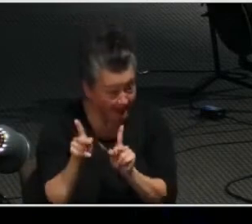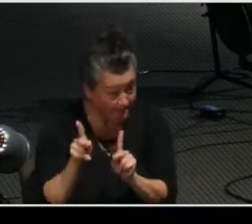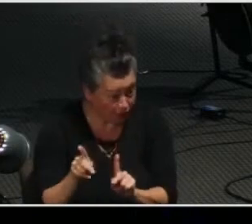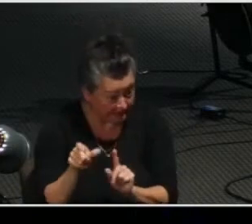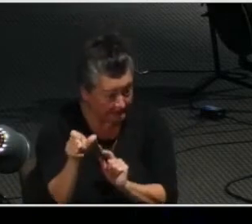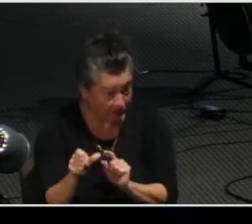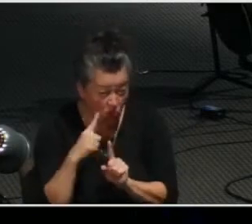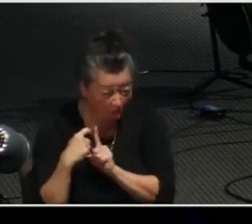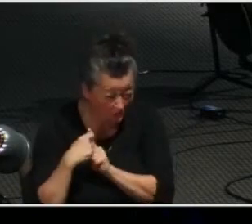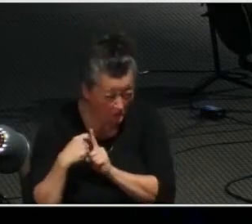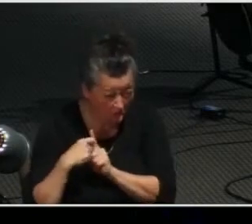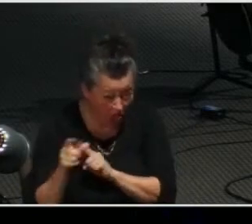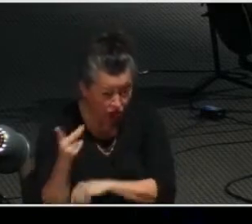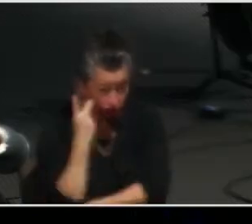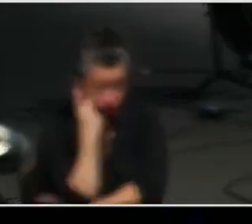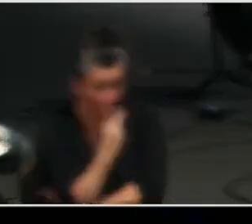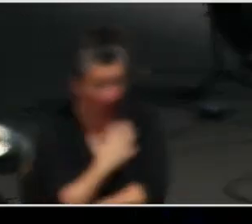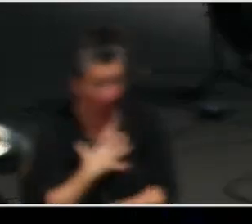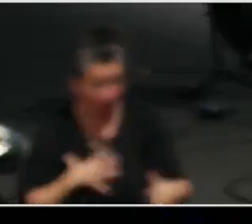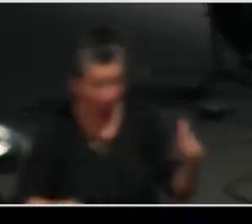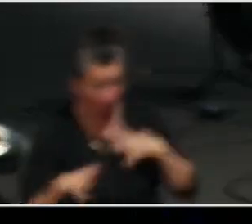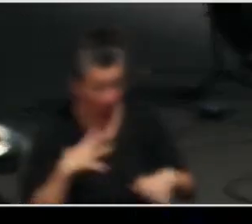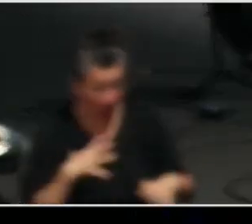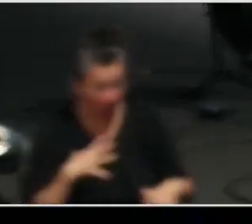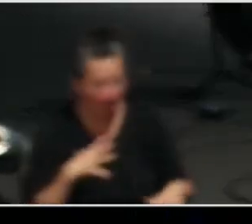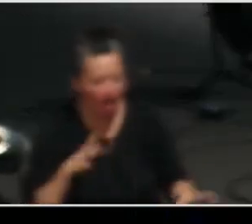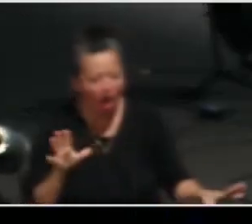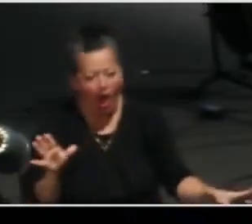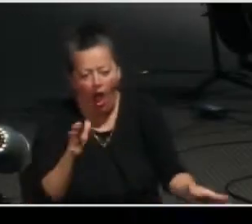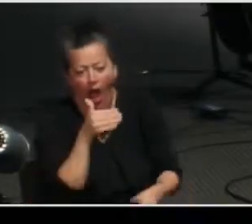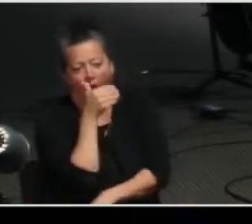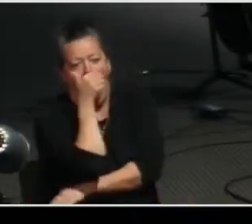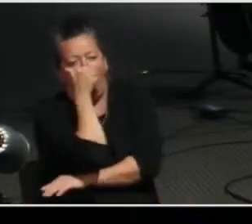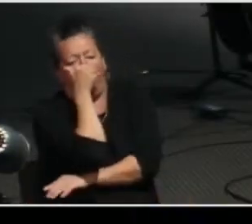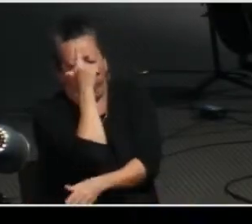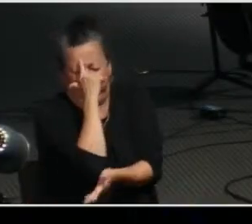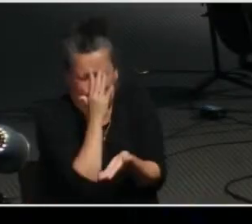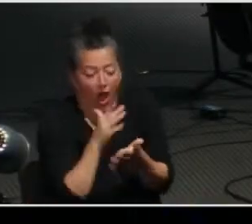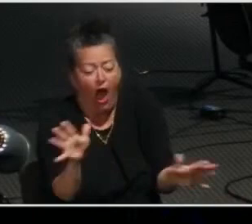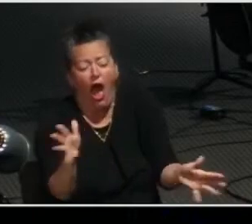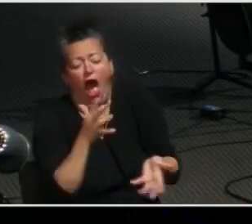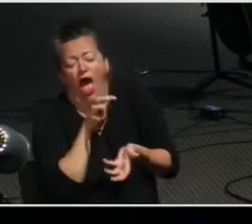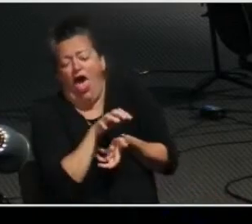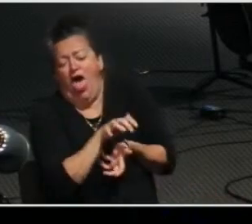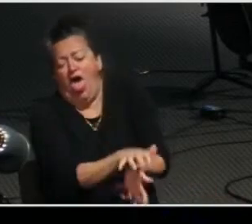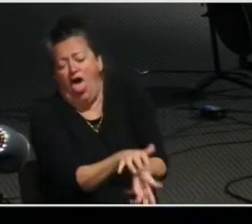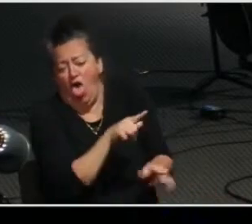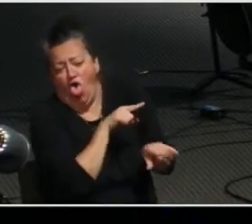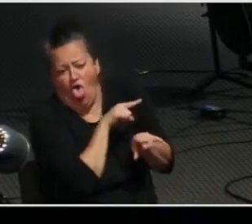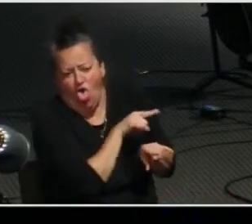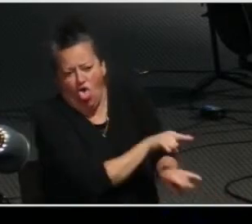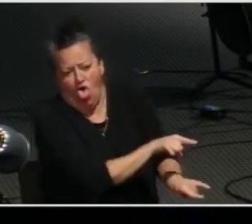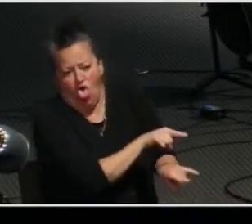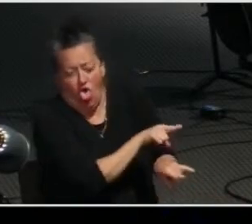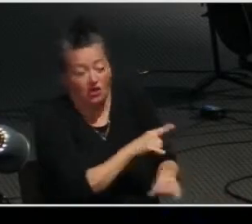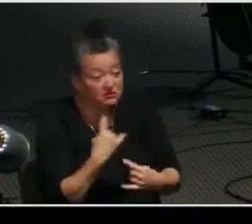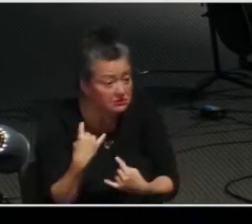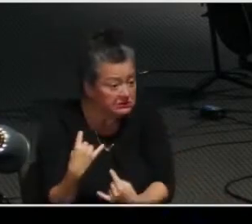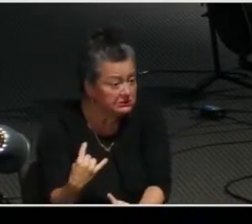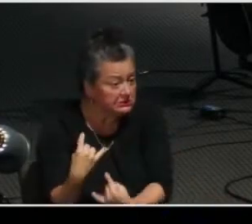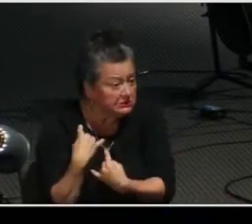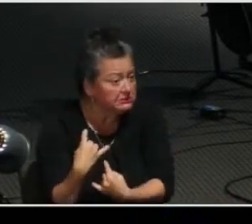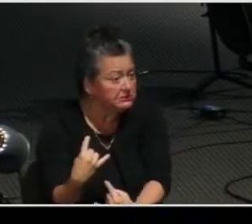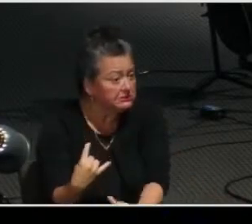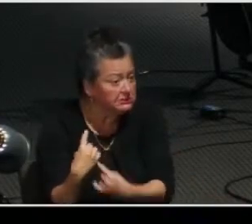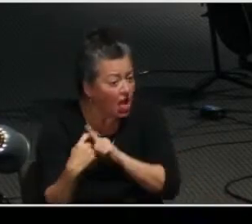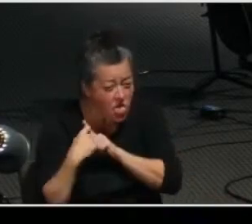my band suit, he went crazy. And he let the whole world know that Anders was walking by